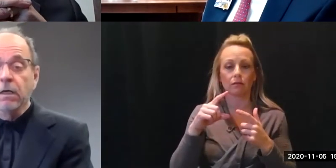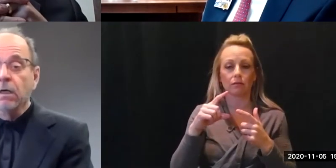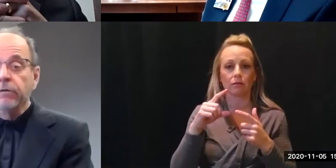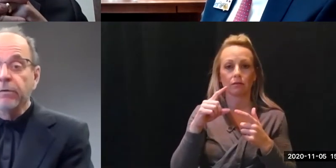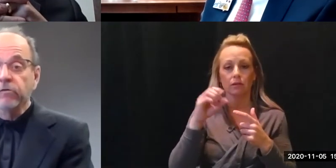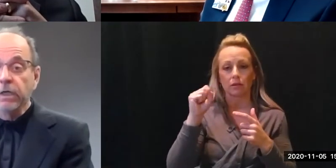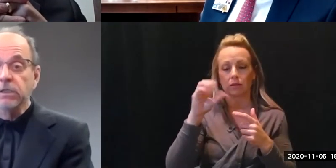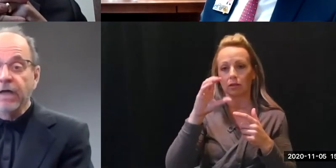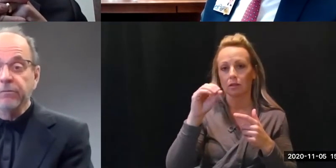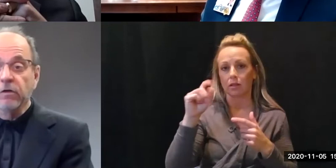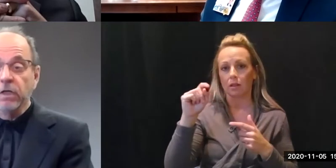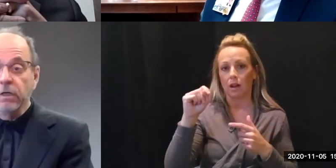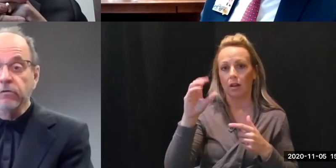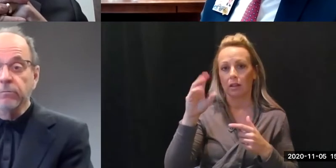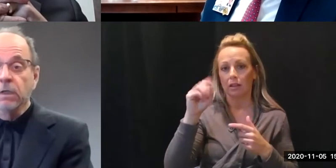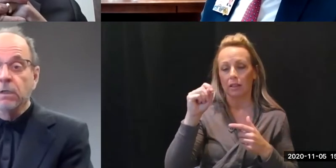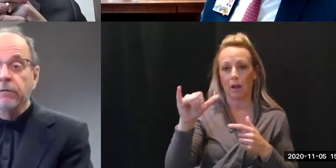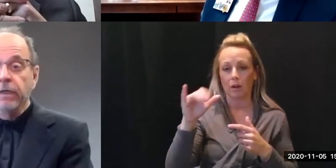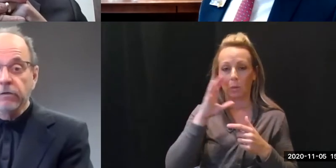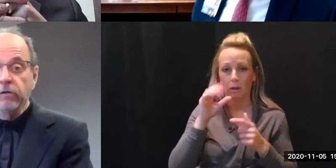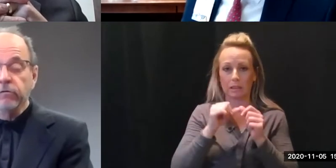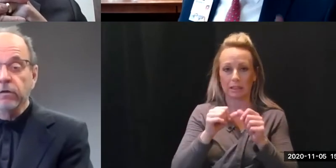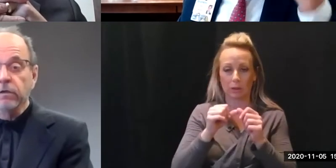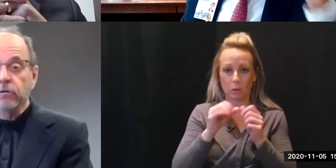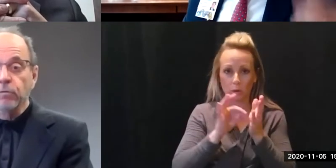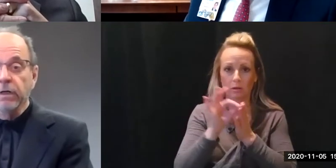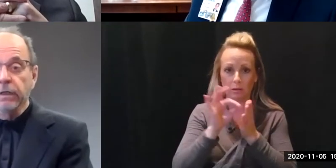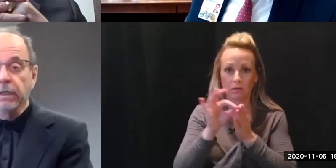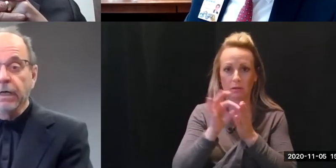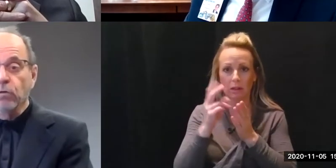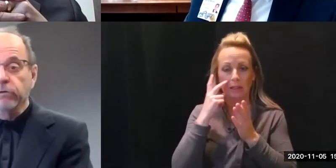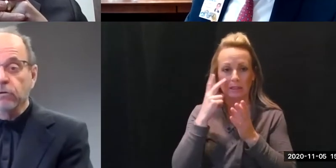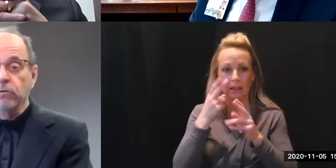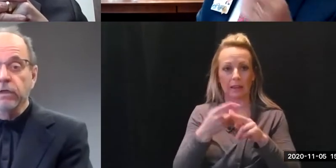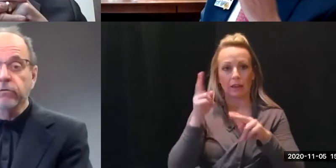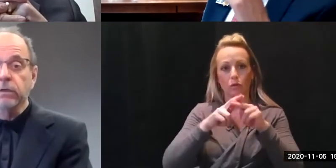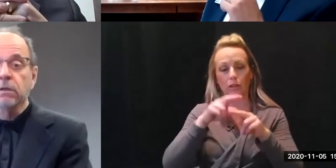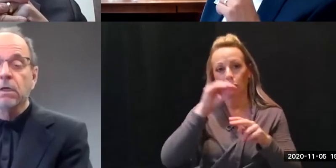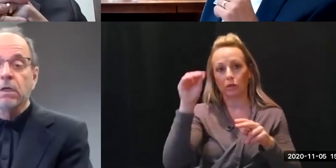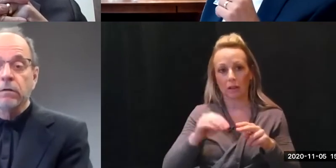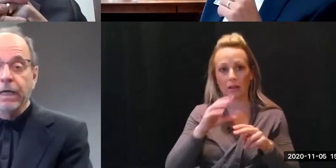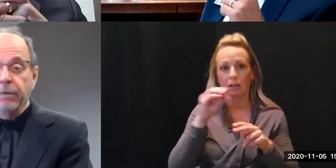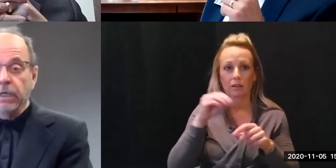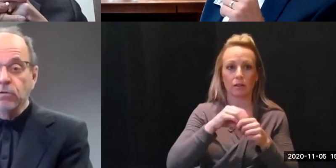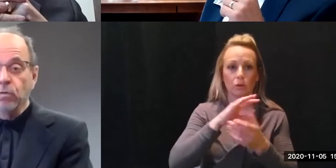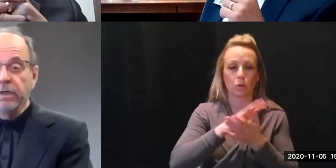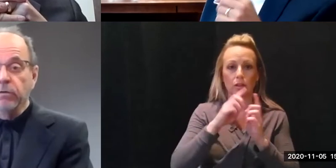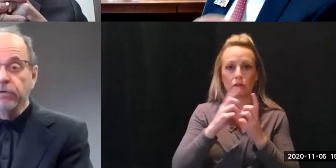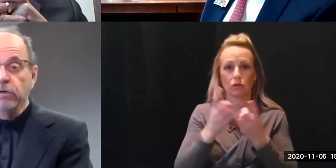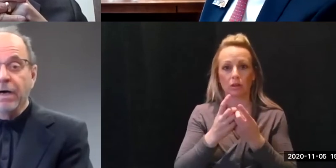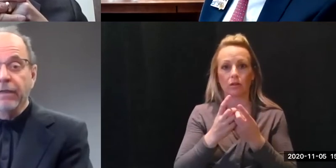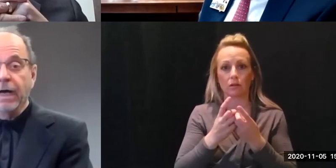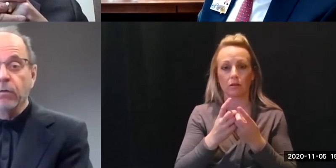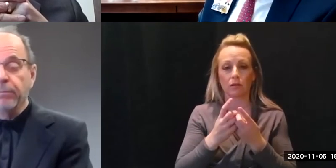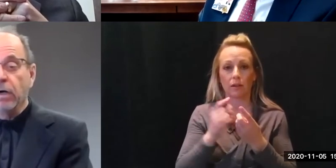and the percentage of absenteeism that exists in a school building and or school district. The application will be